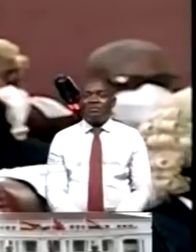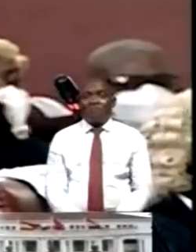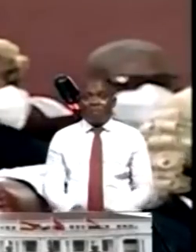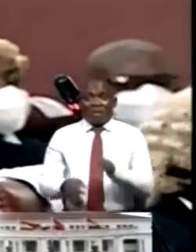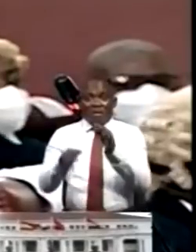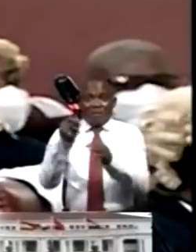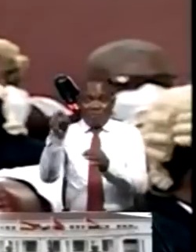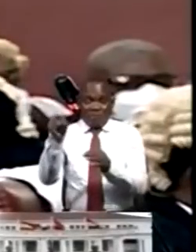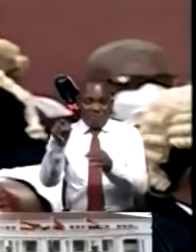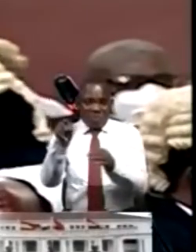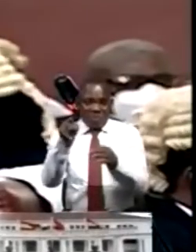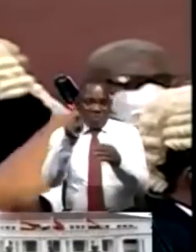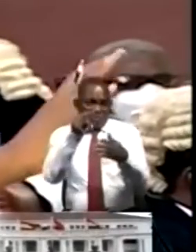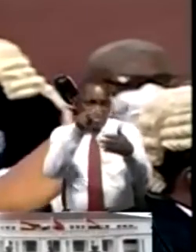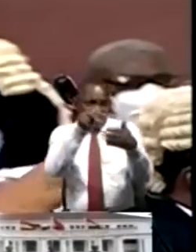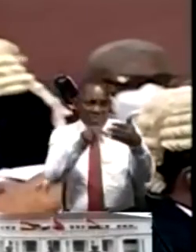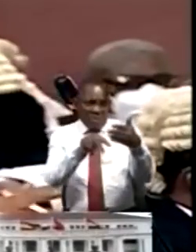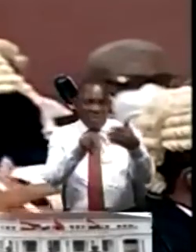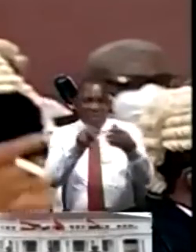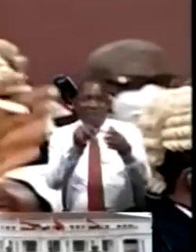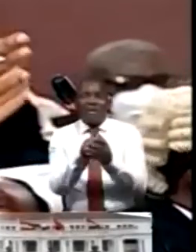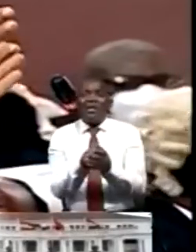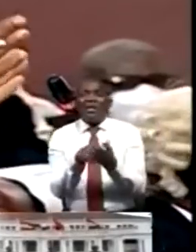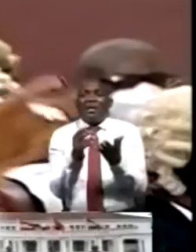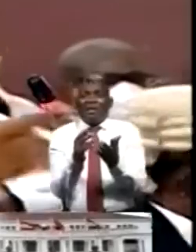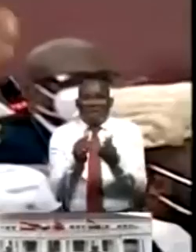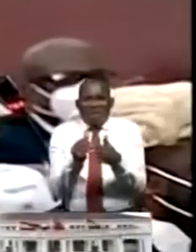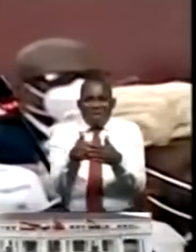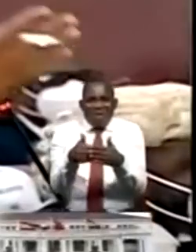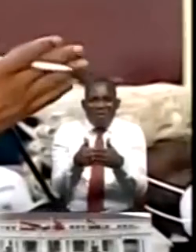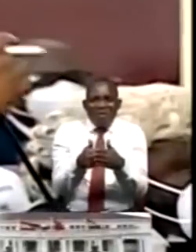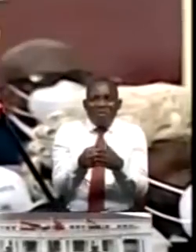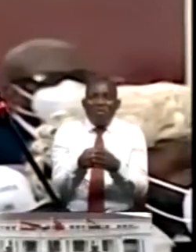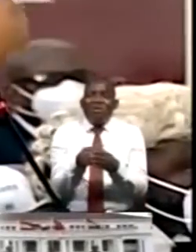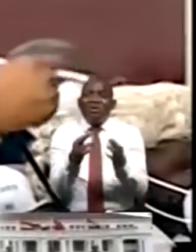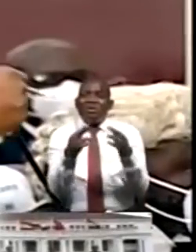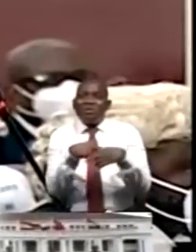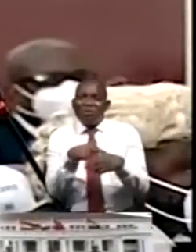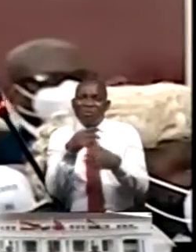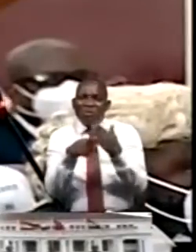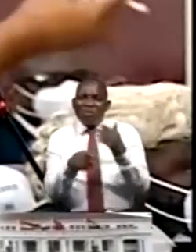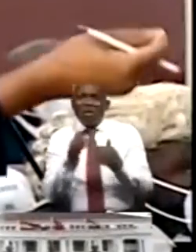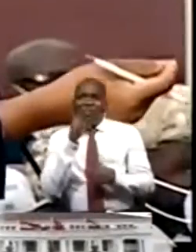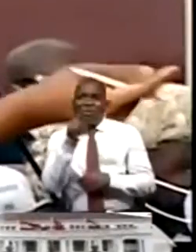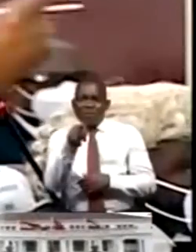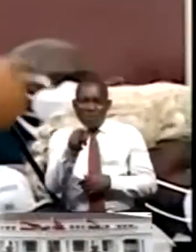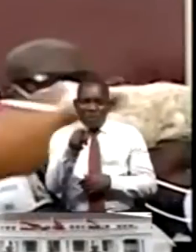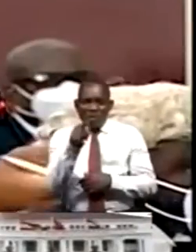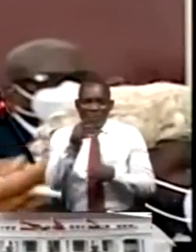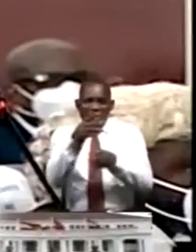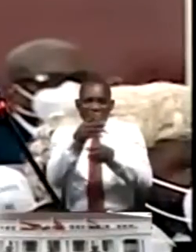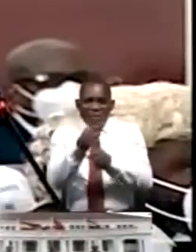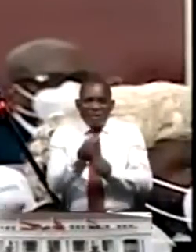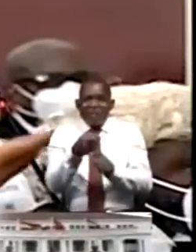if you look at the rules, what are you to receive from